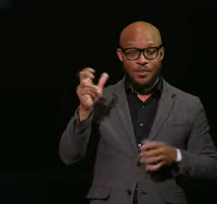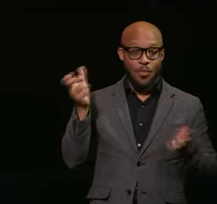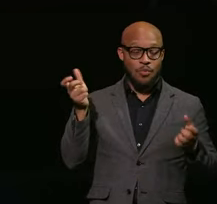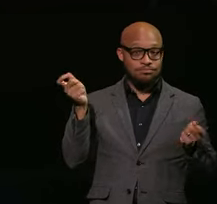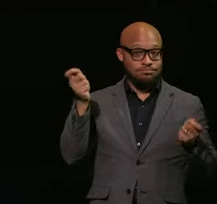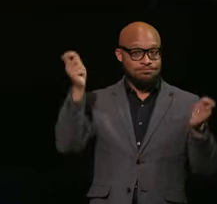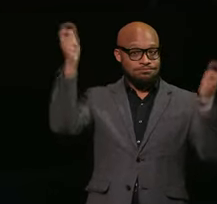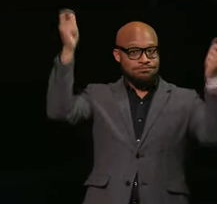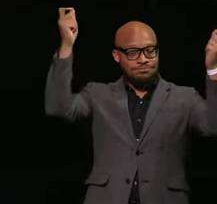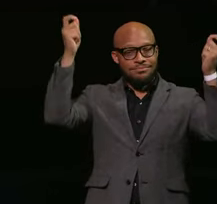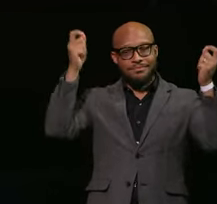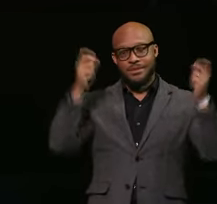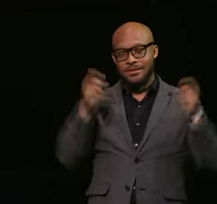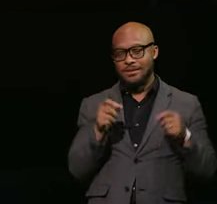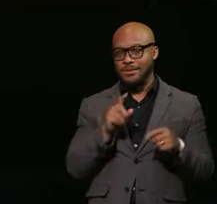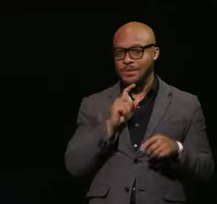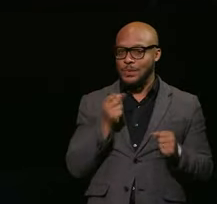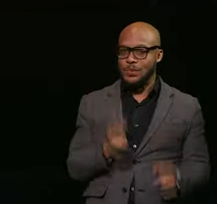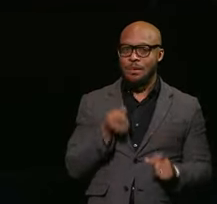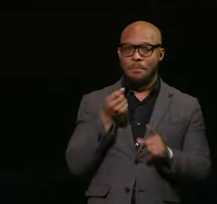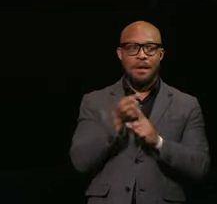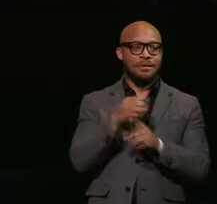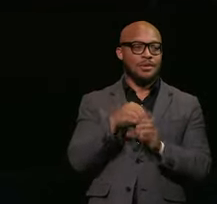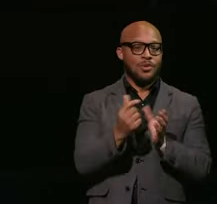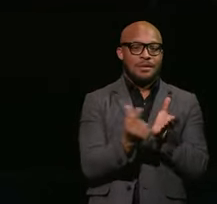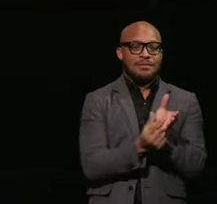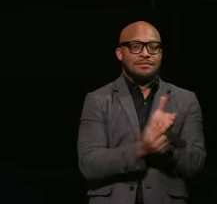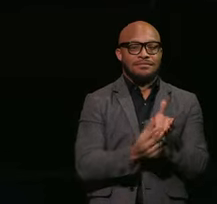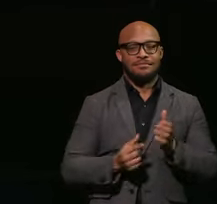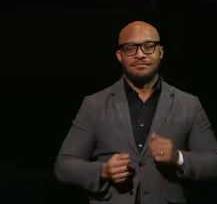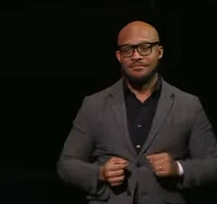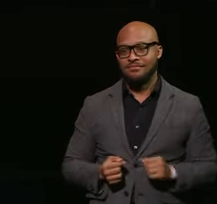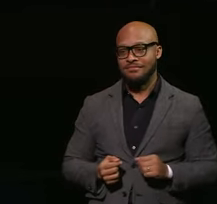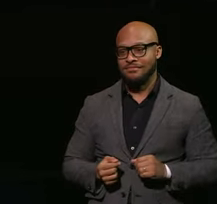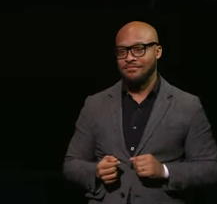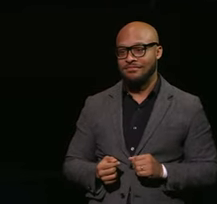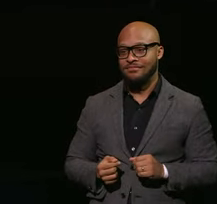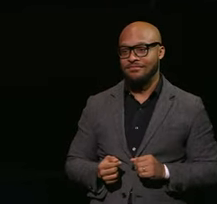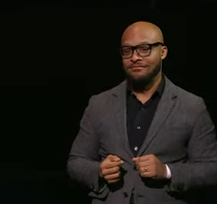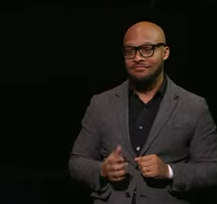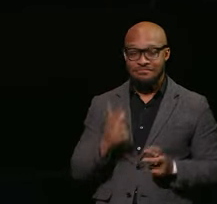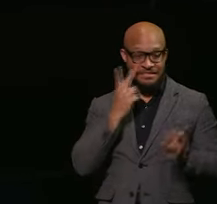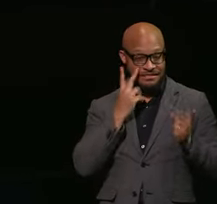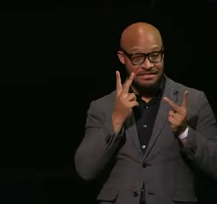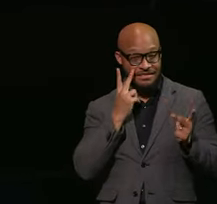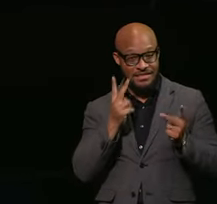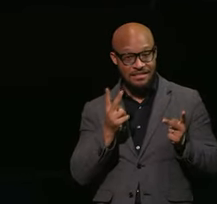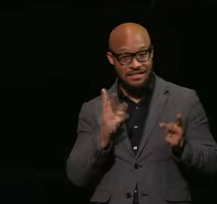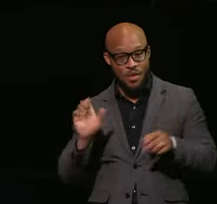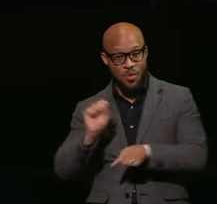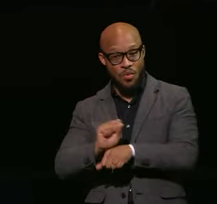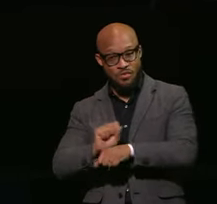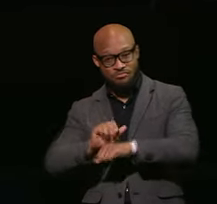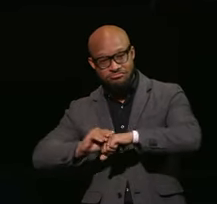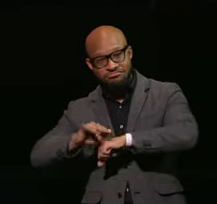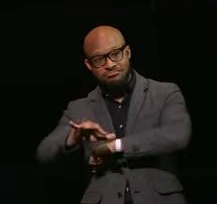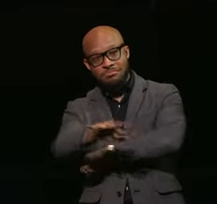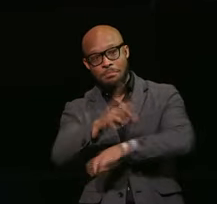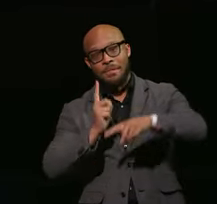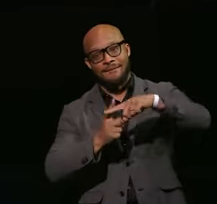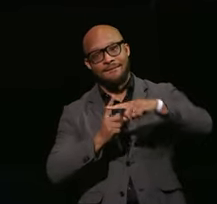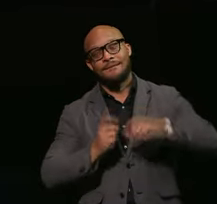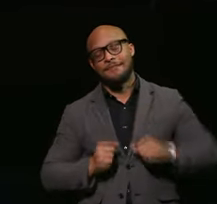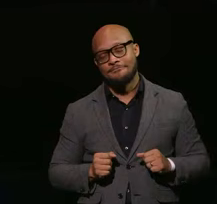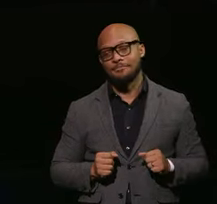Yeah, there's been church services to honor that award, yeah. And so, you know, the